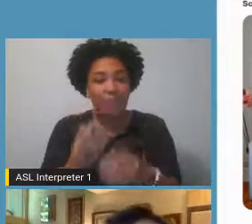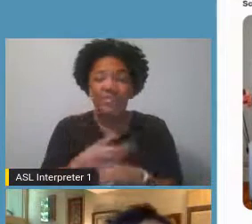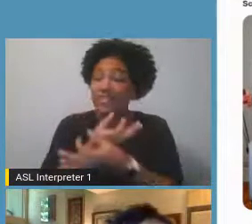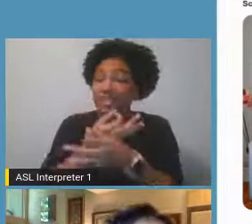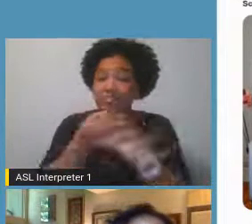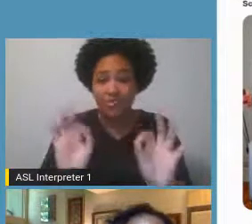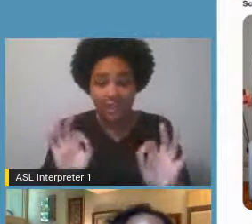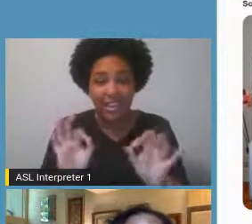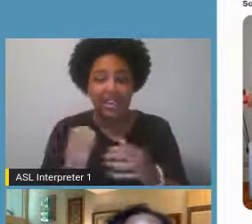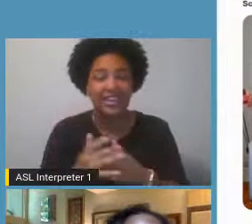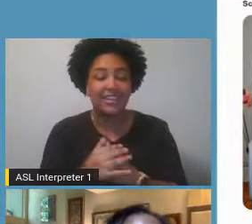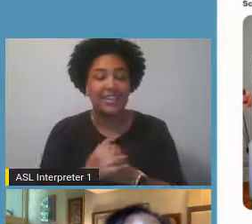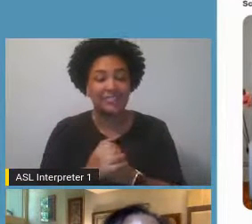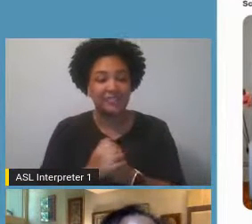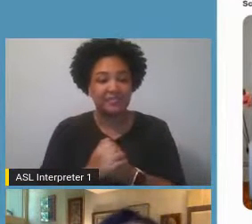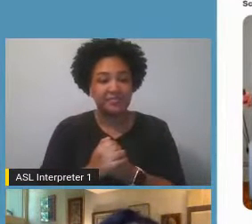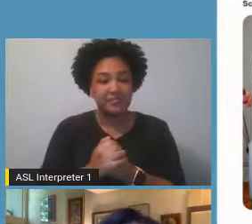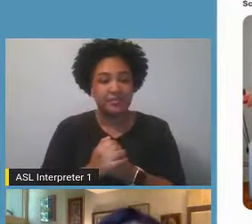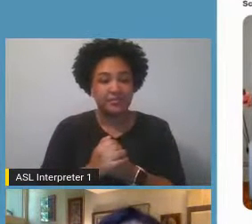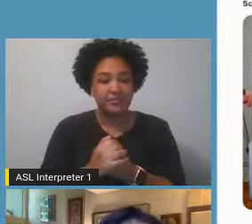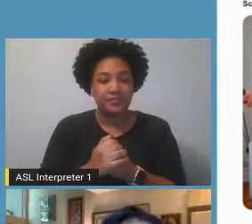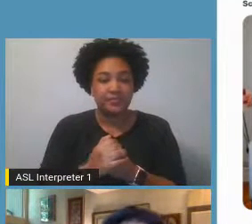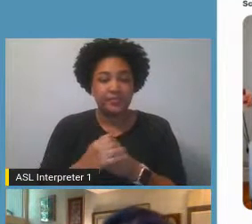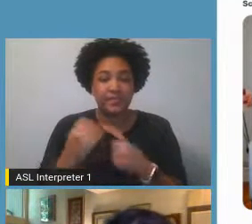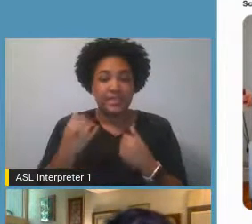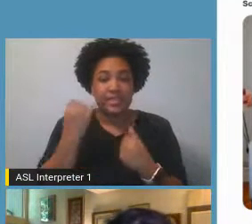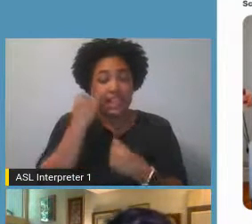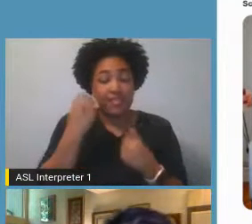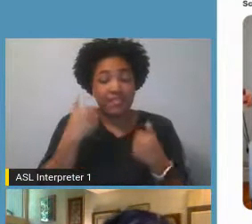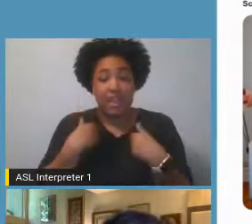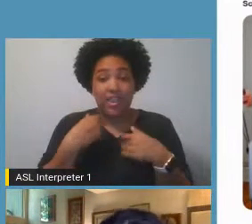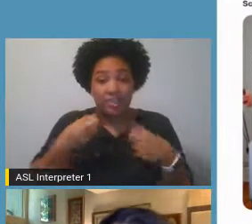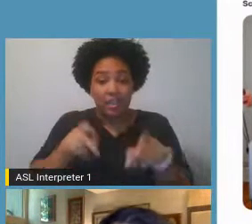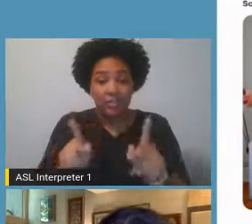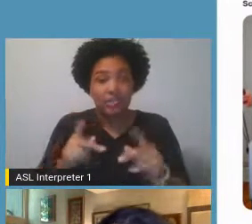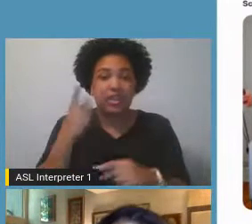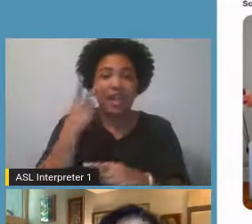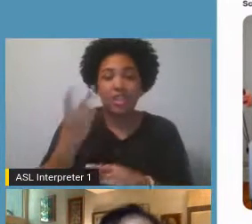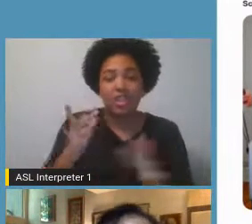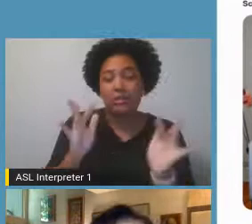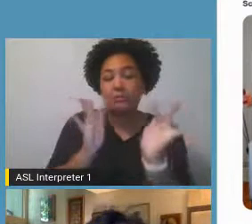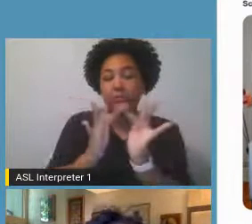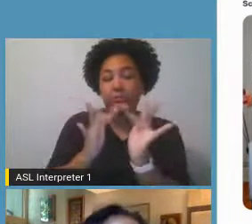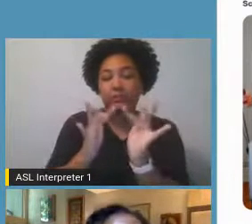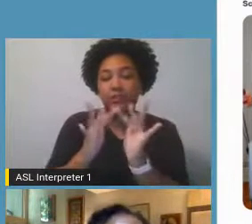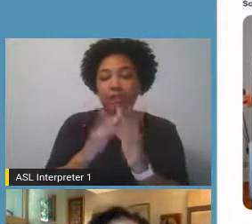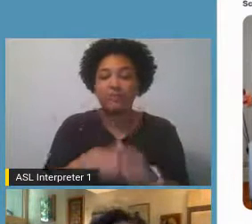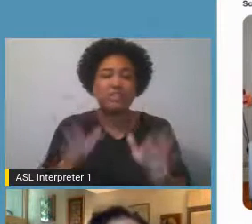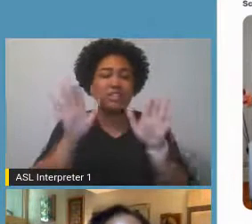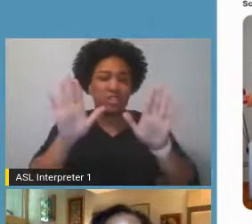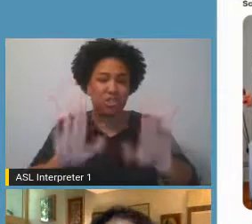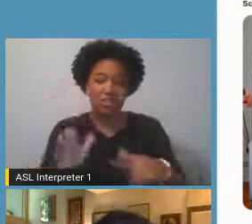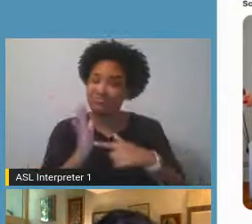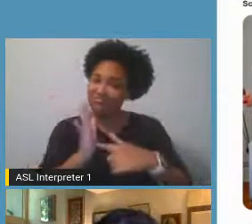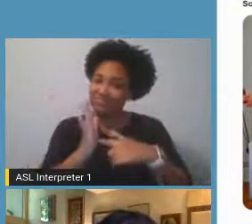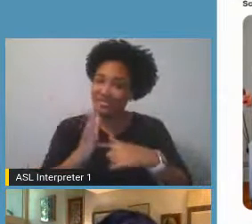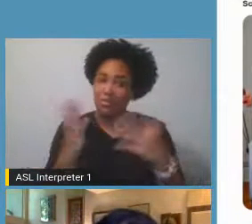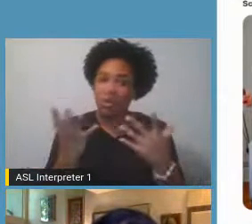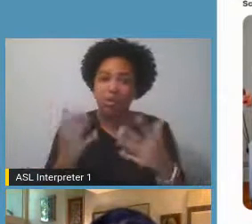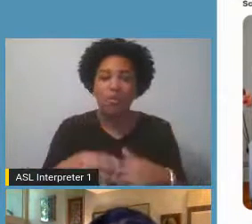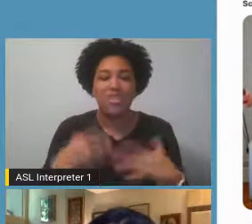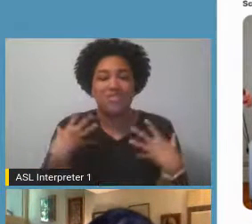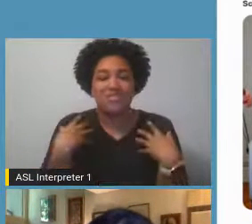you have the opportunity to look at their website, it's a wonderful example of exactly what the power